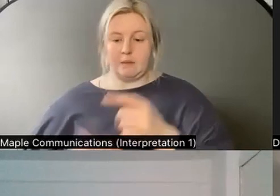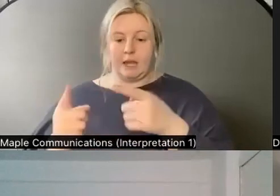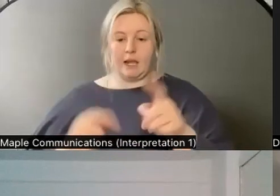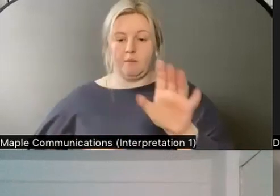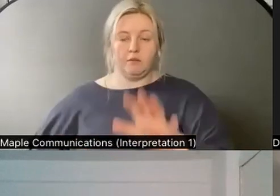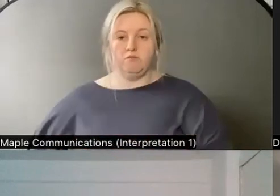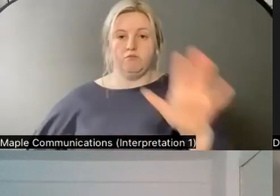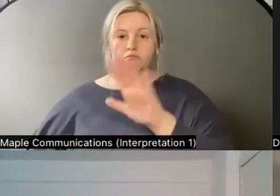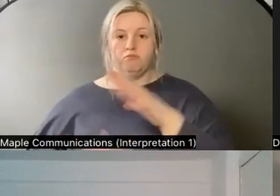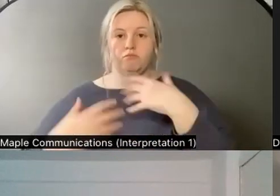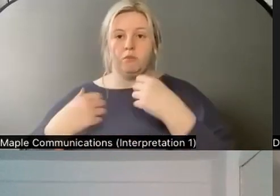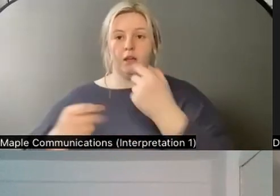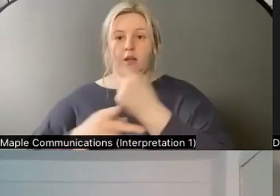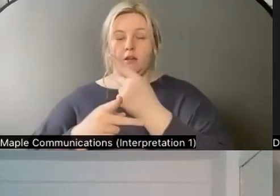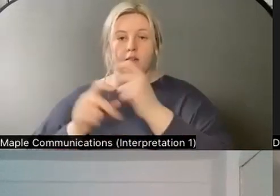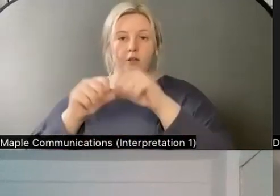And that doesn't,